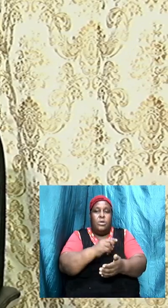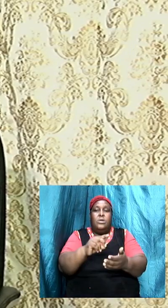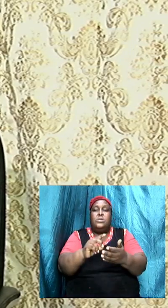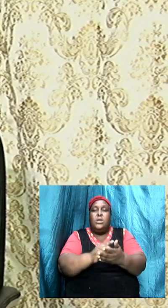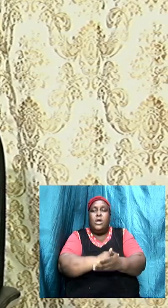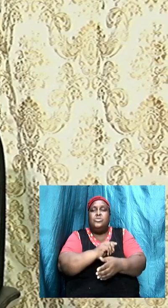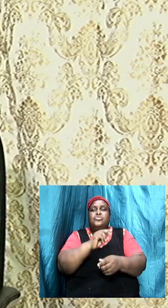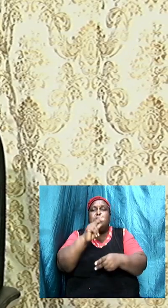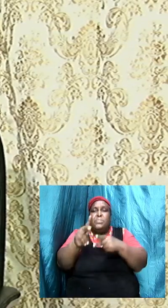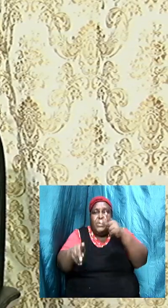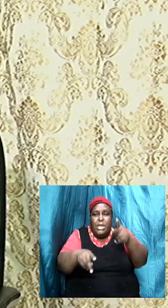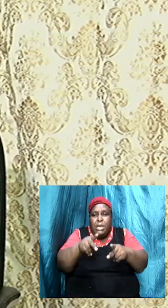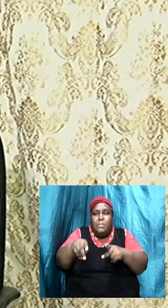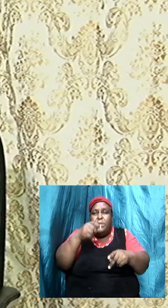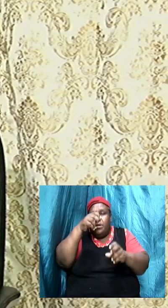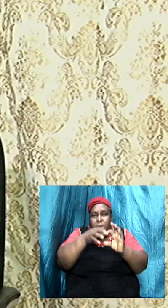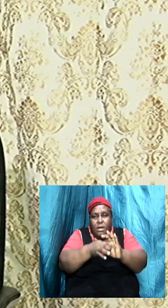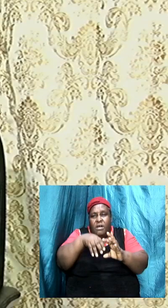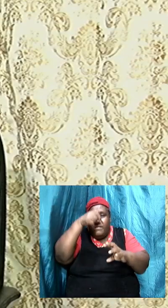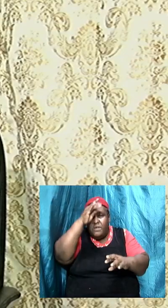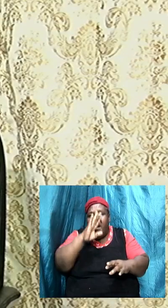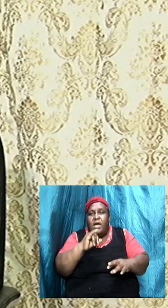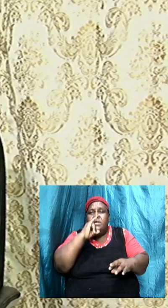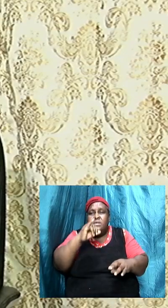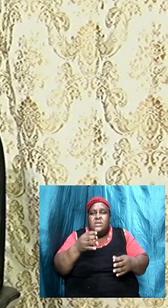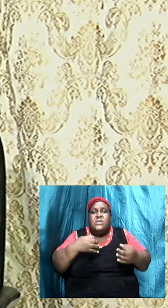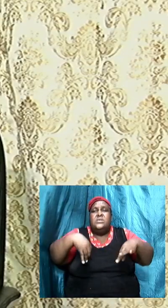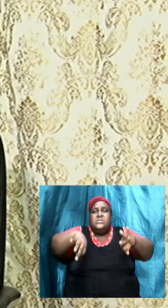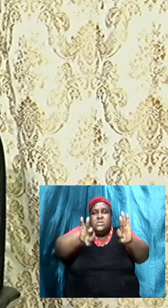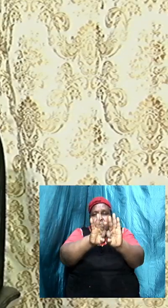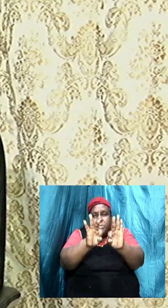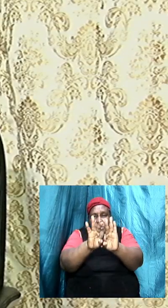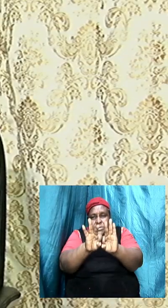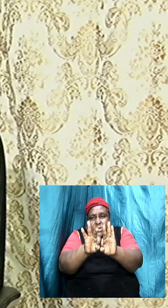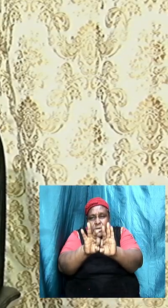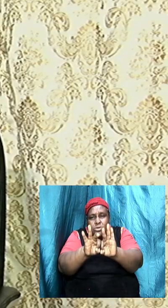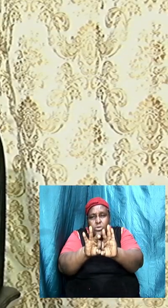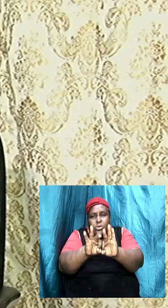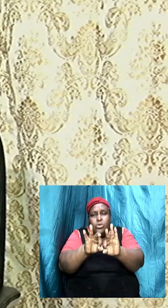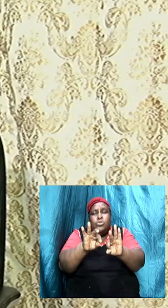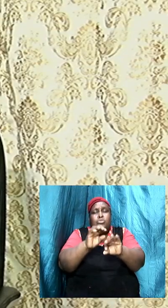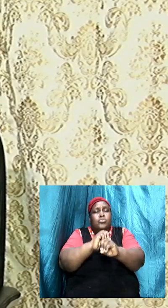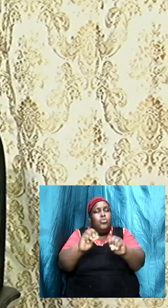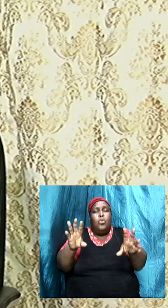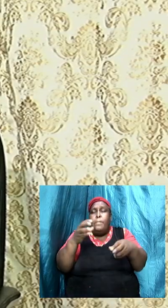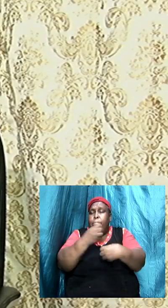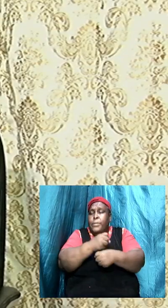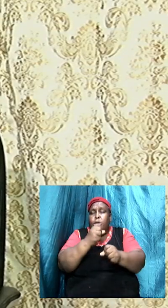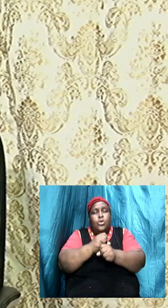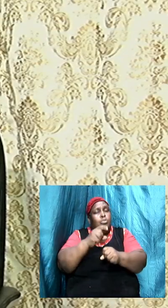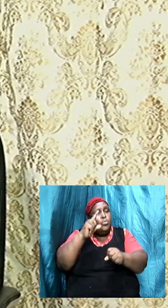let anybody tell you that the doctrine is not important.